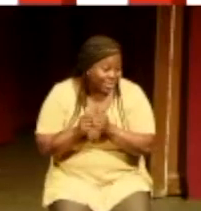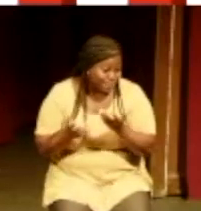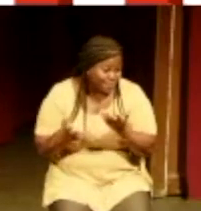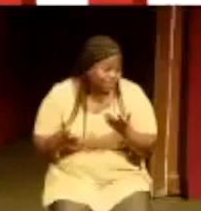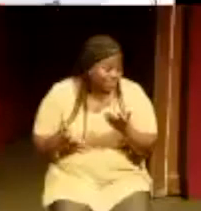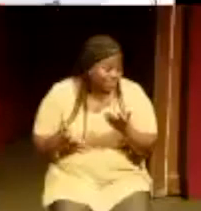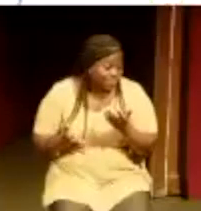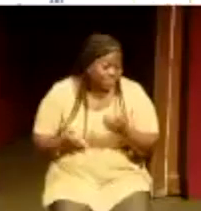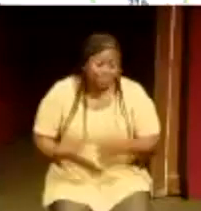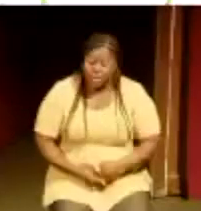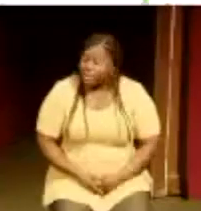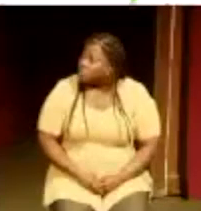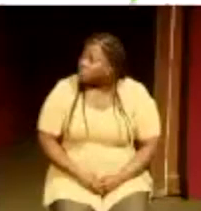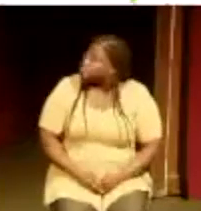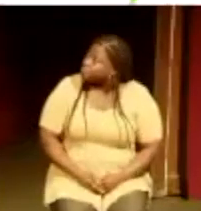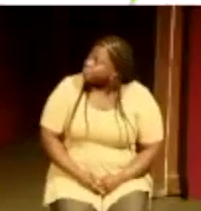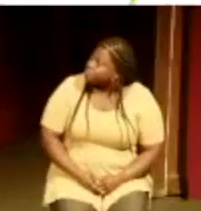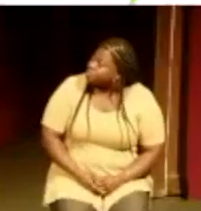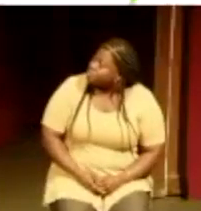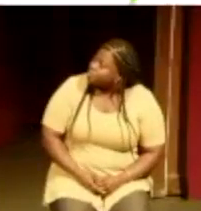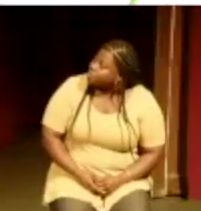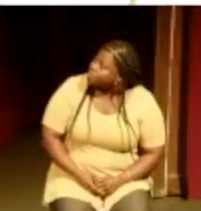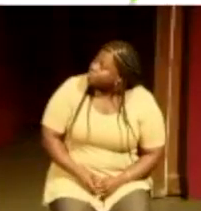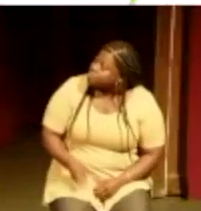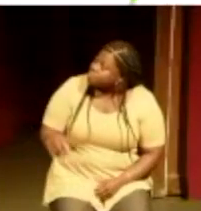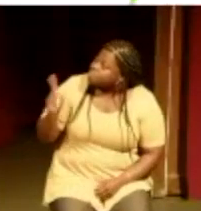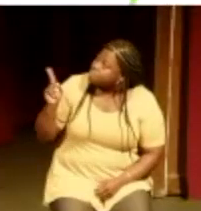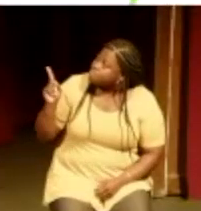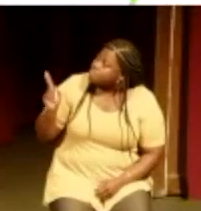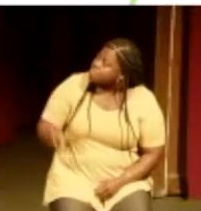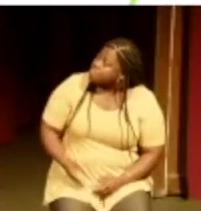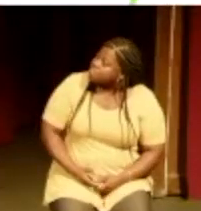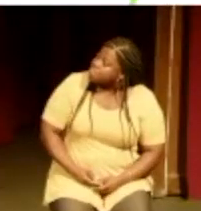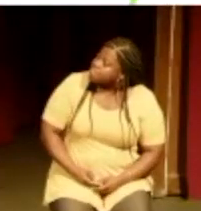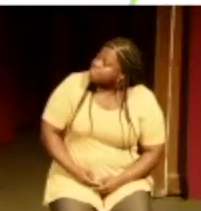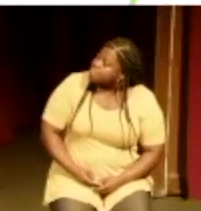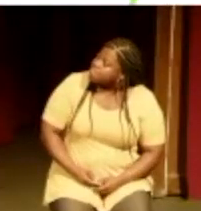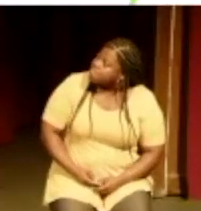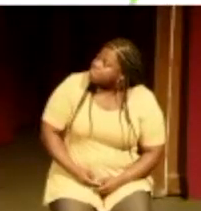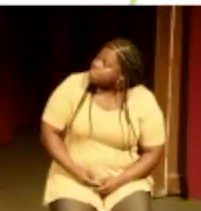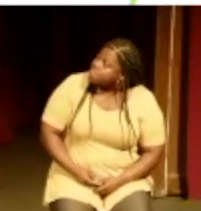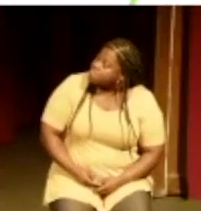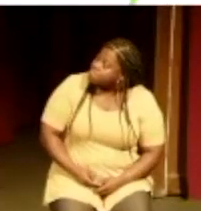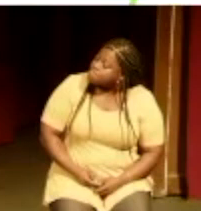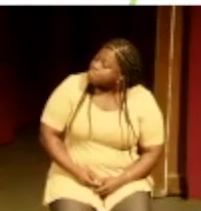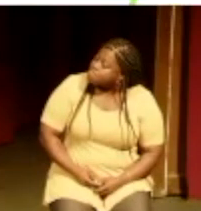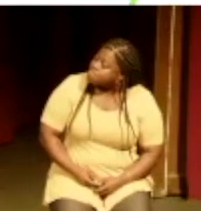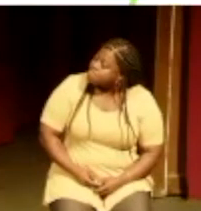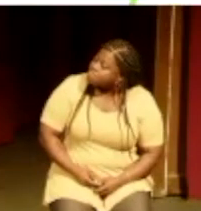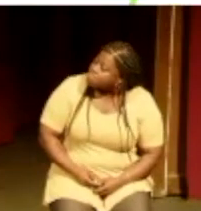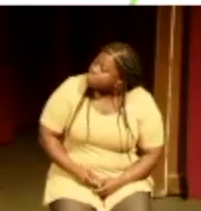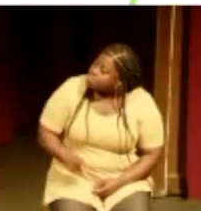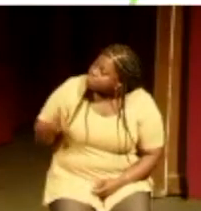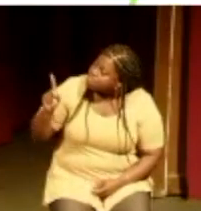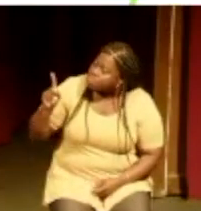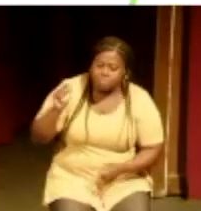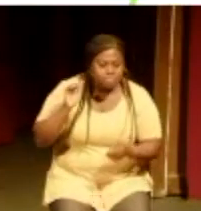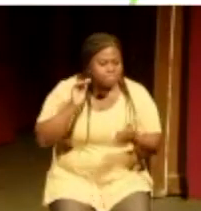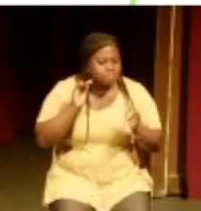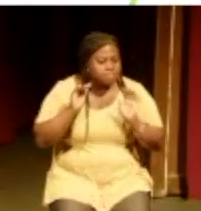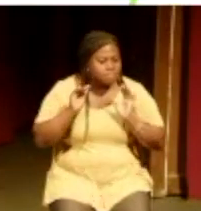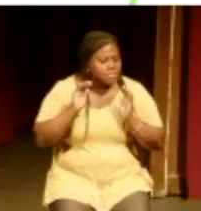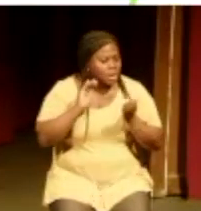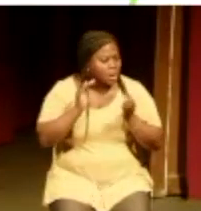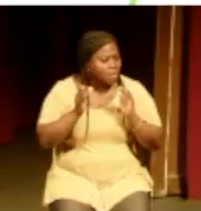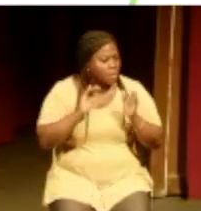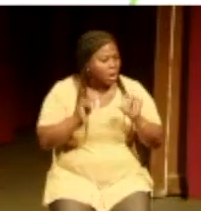degree. And then the final slide in this area is just showing you how we stack up with the other community colleges in